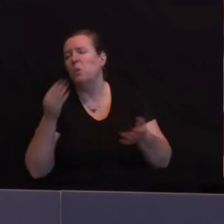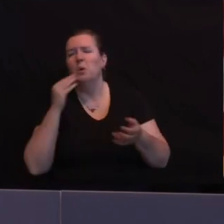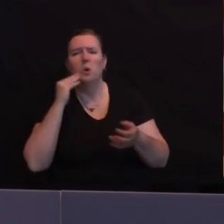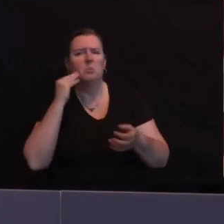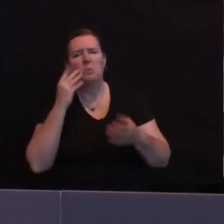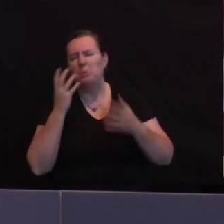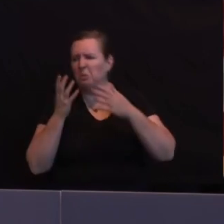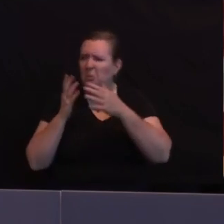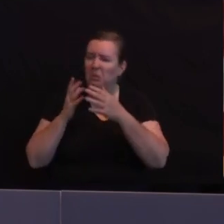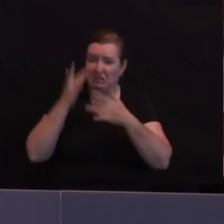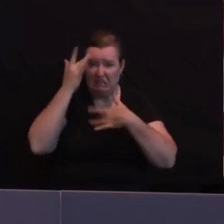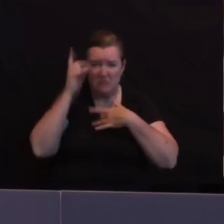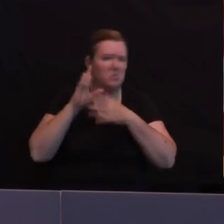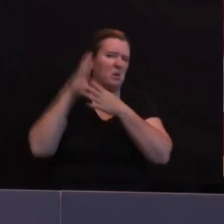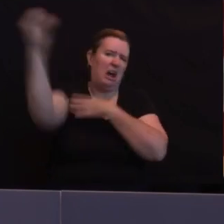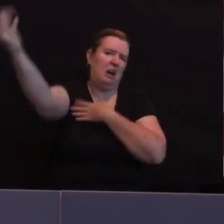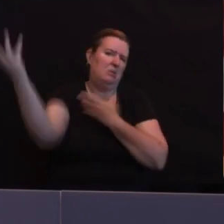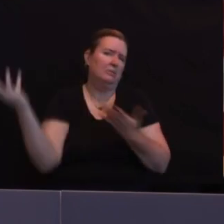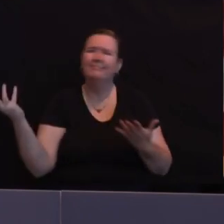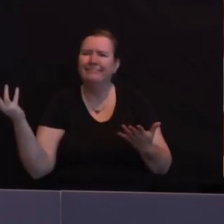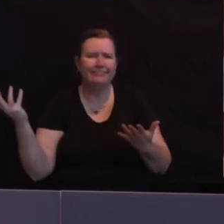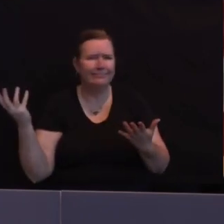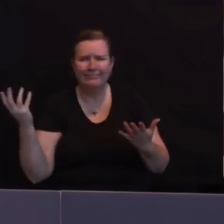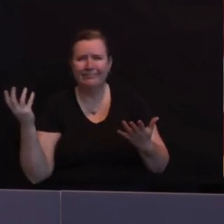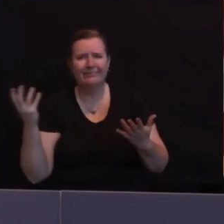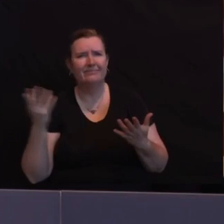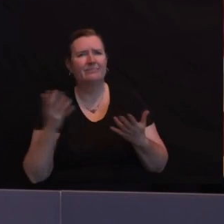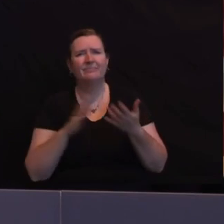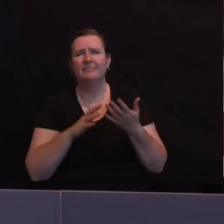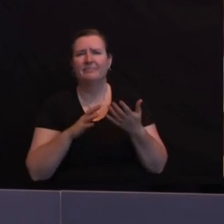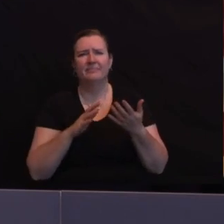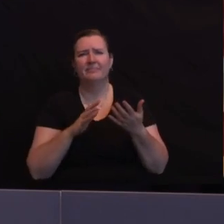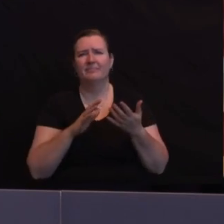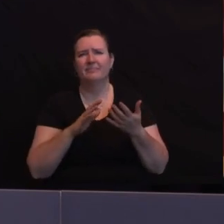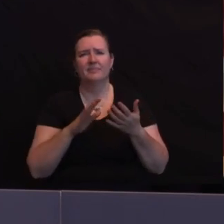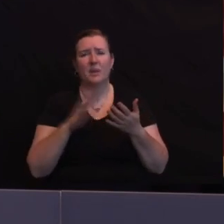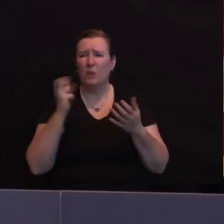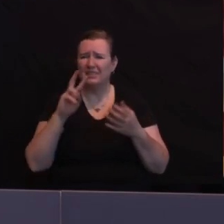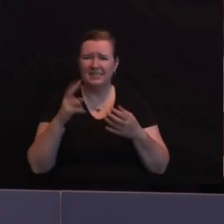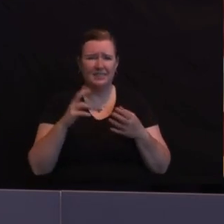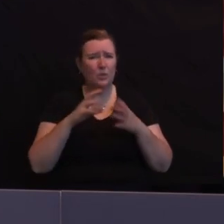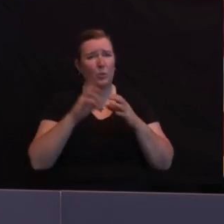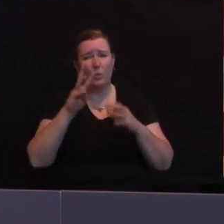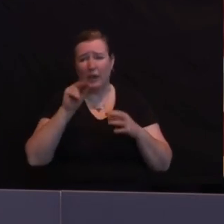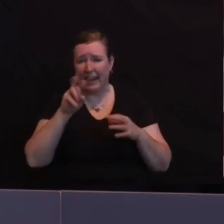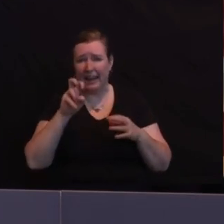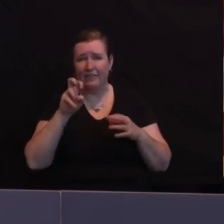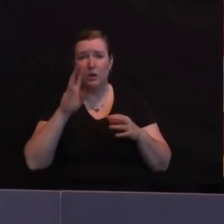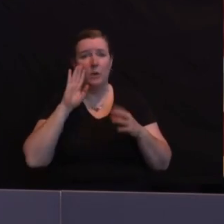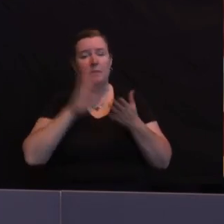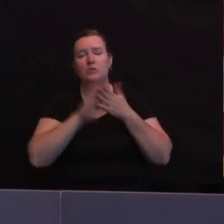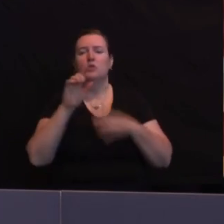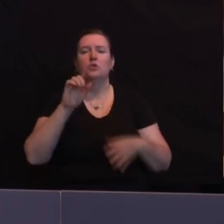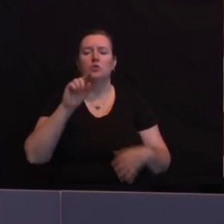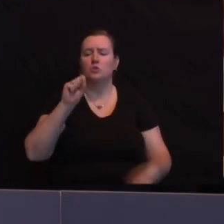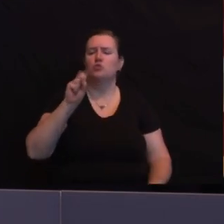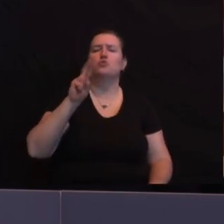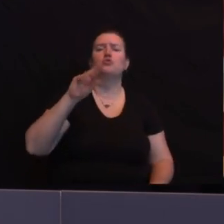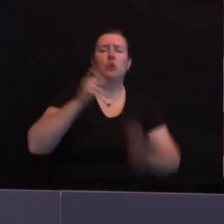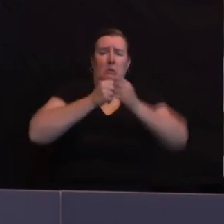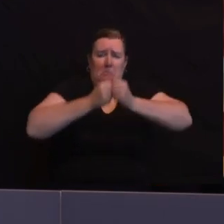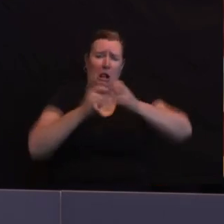this wave has a potential to become a surge. We have stockpiled PPE, and we have